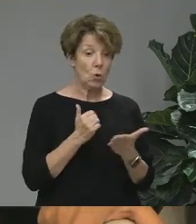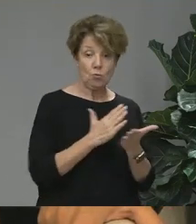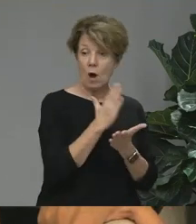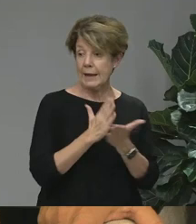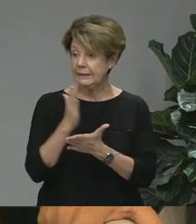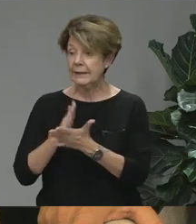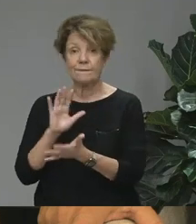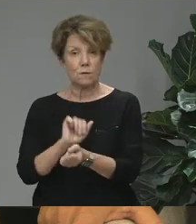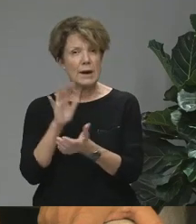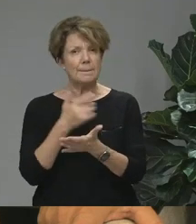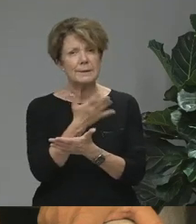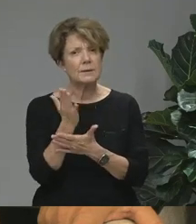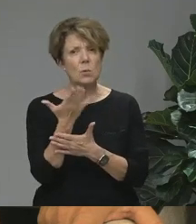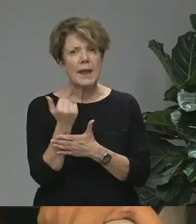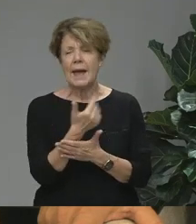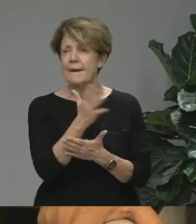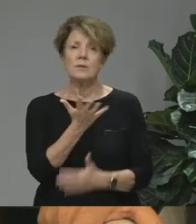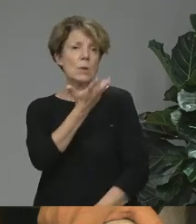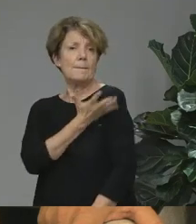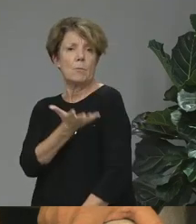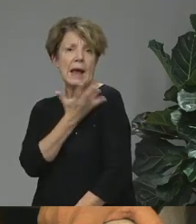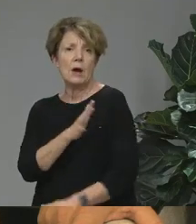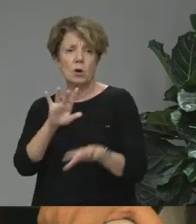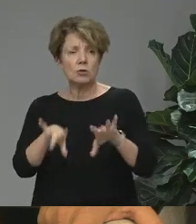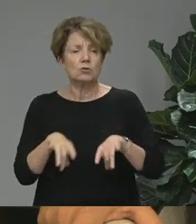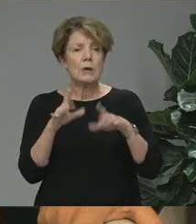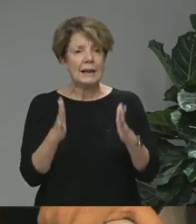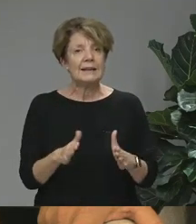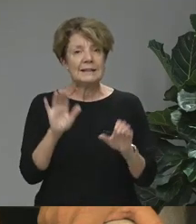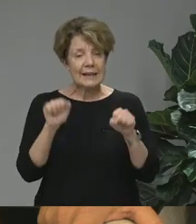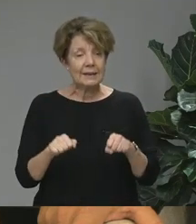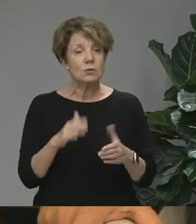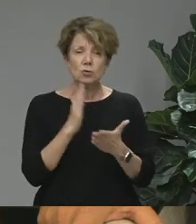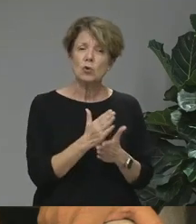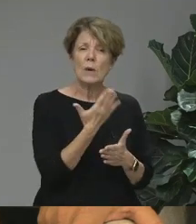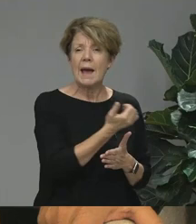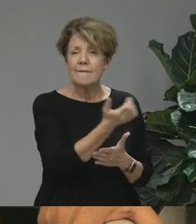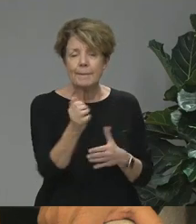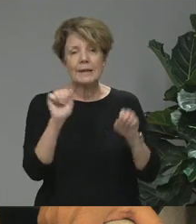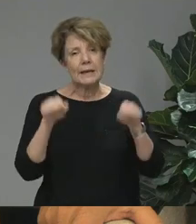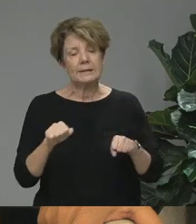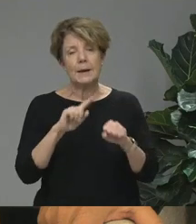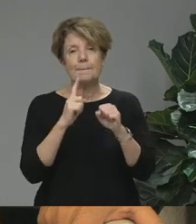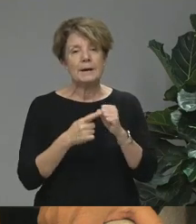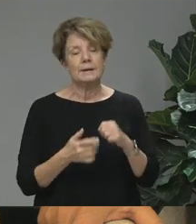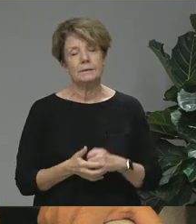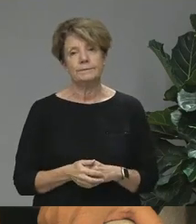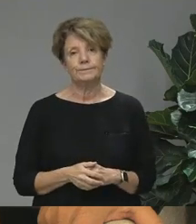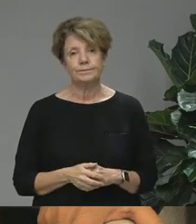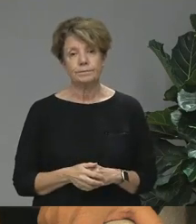freedoms that we do share as proud Australians, notwithstanding that, we have a